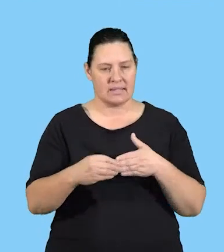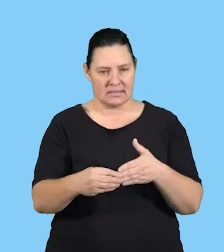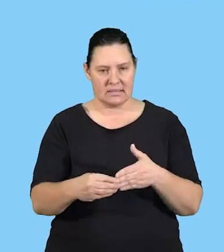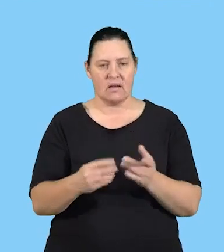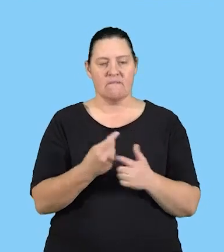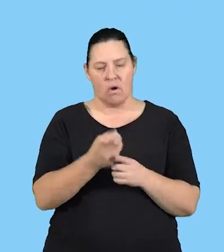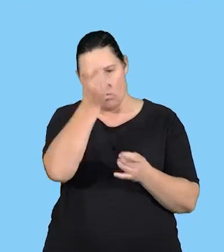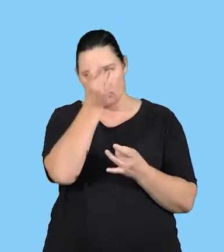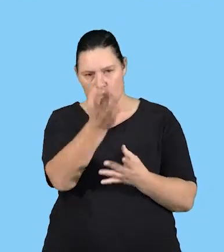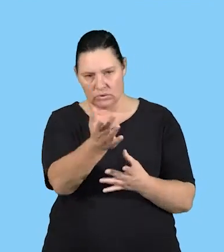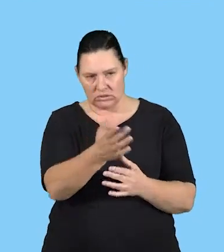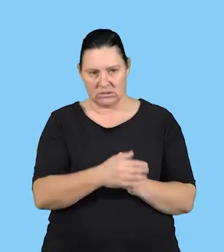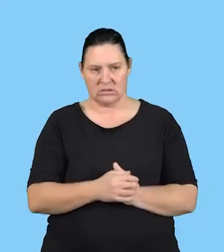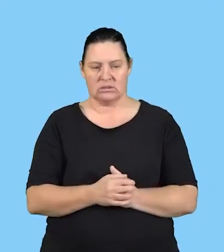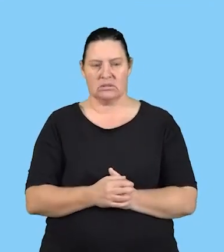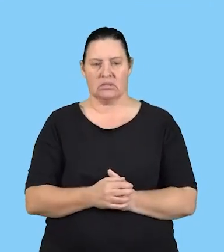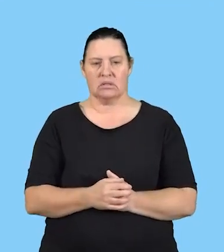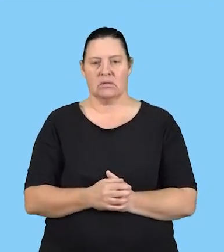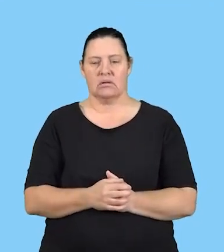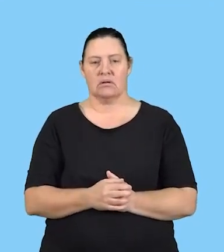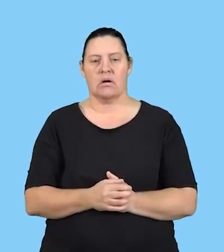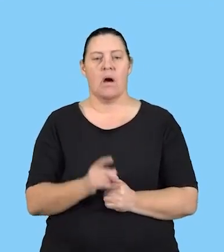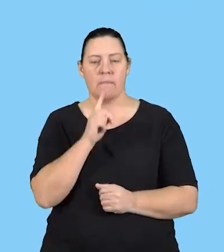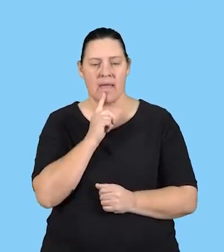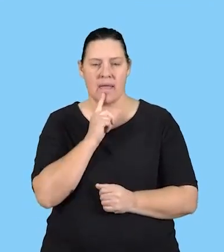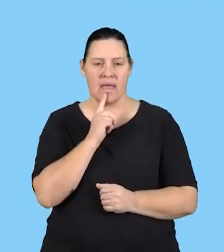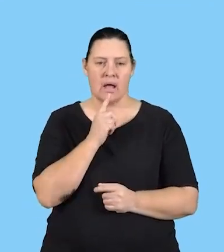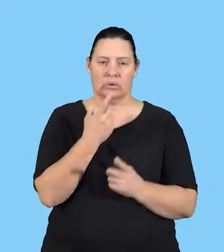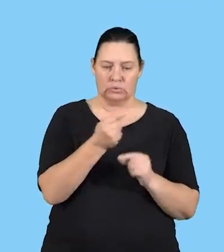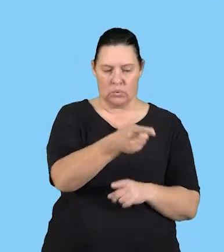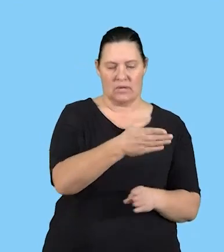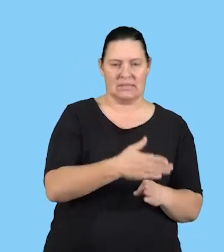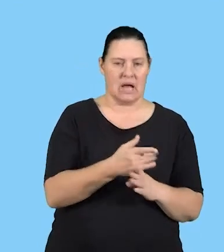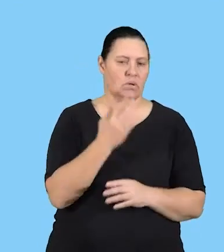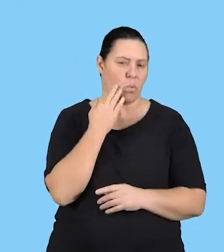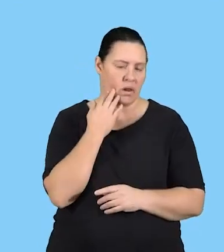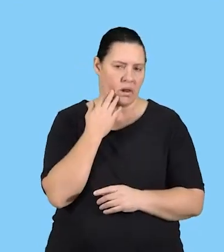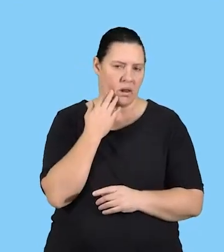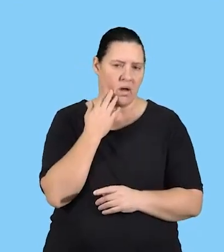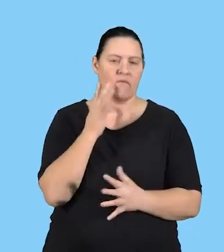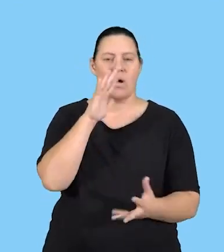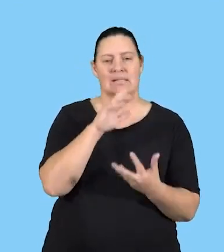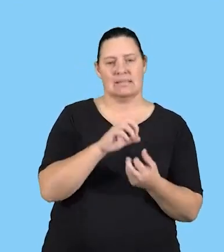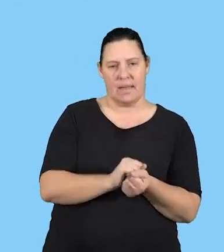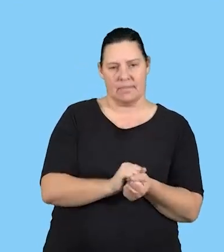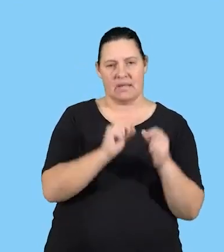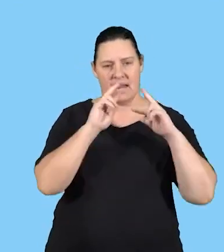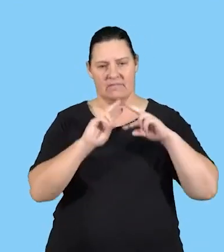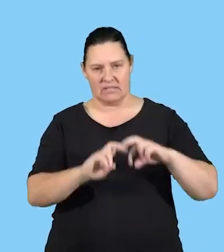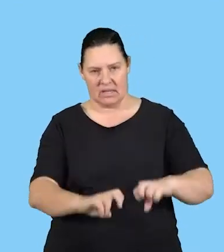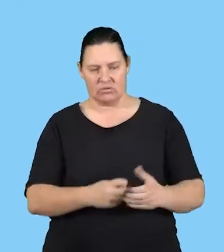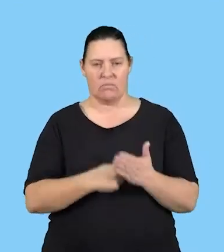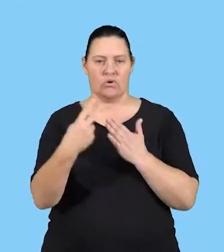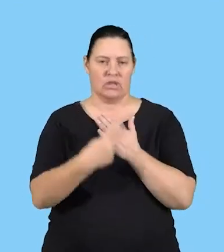of a note as to when to administer these tasks, especially the assignment, investigation, and the